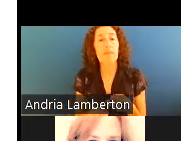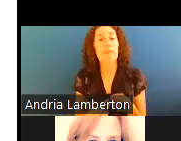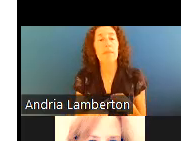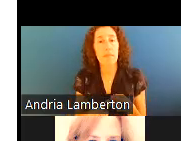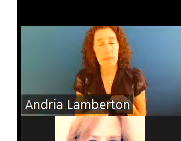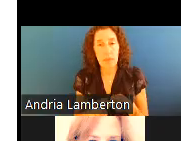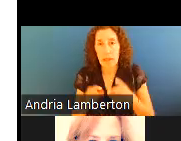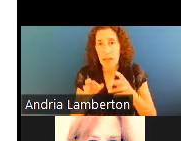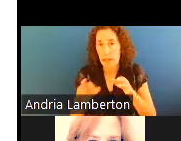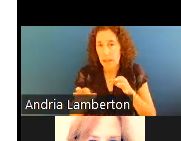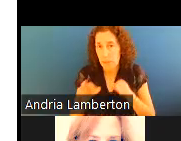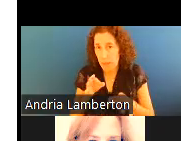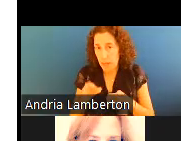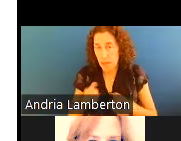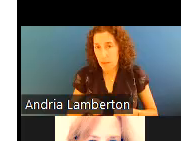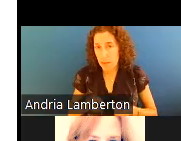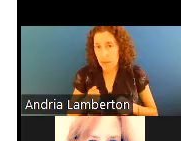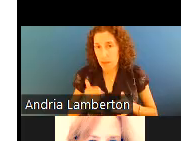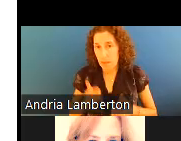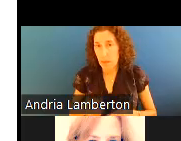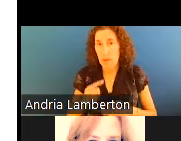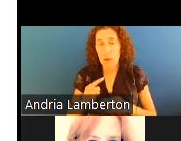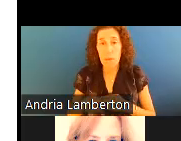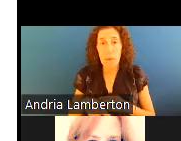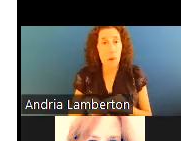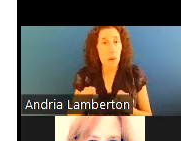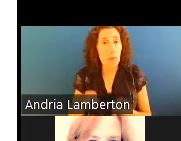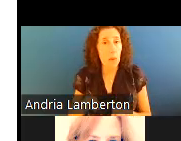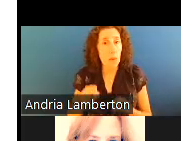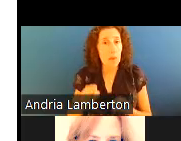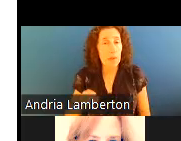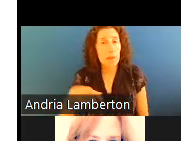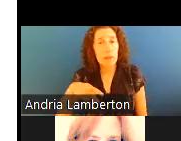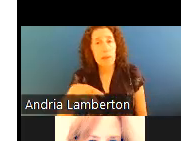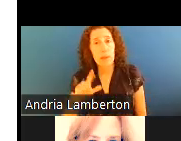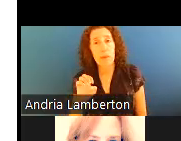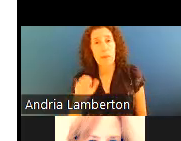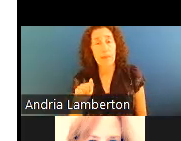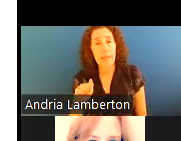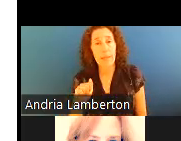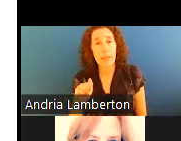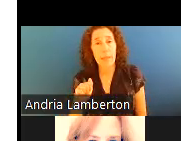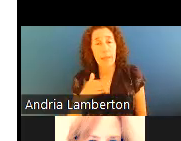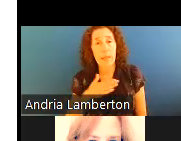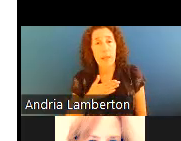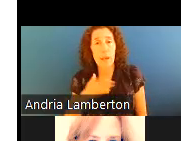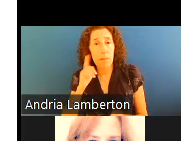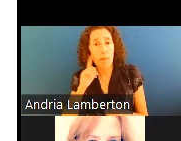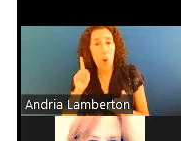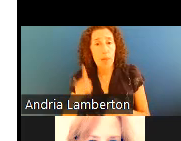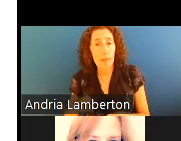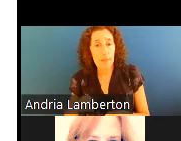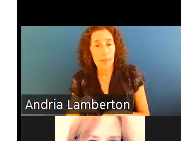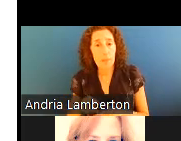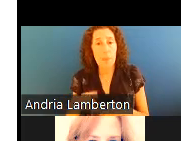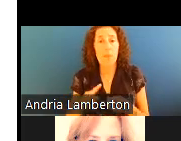bargains, case status. It's important to note that the survivor has the right to request notification of the case status and